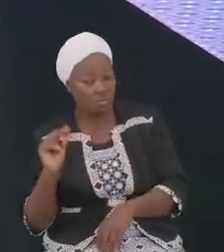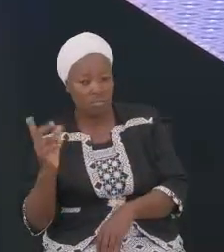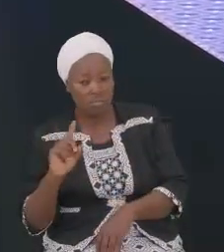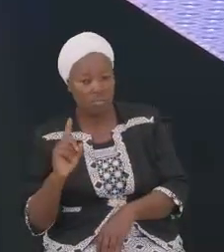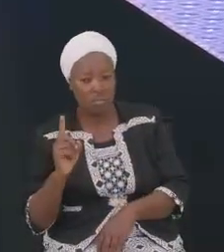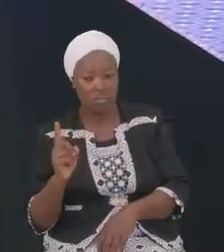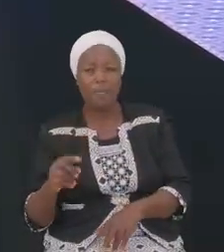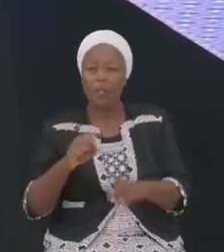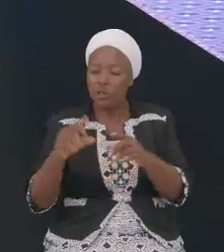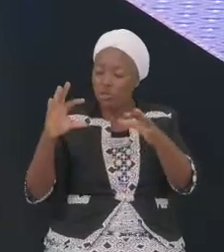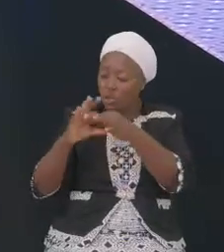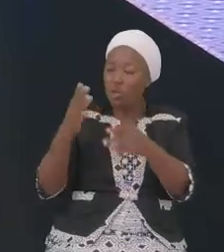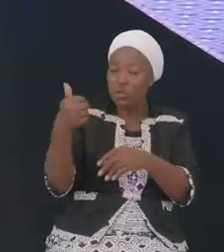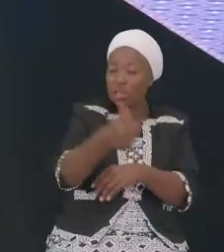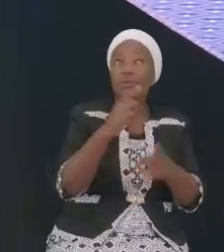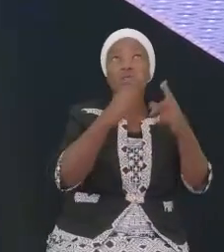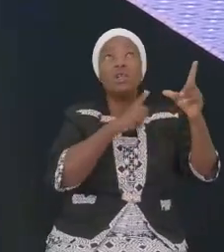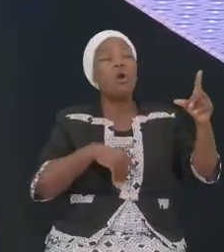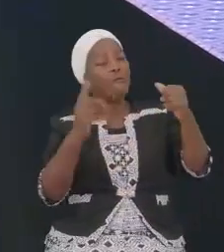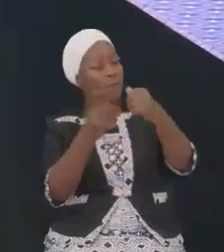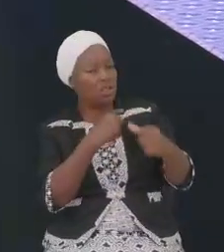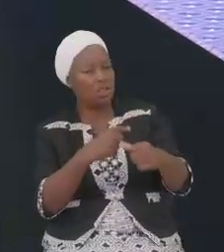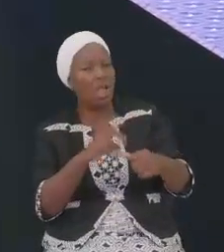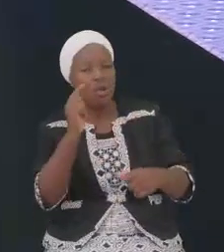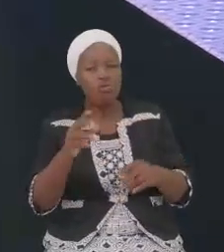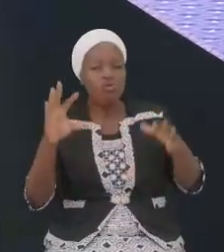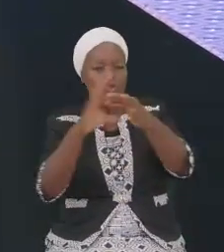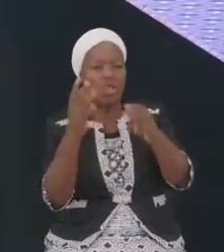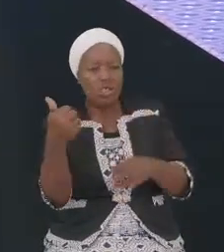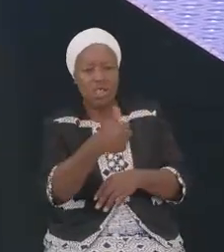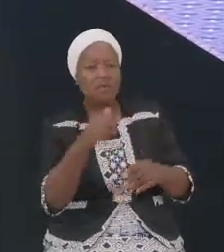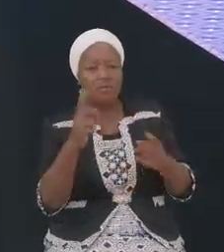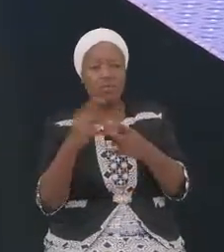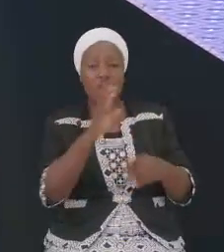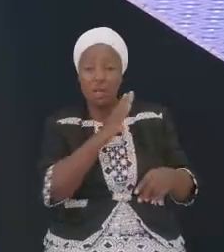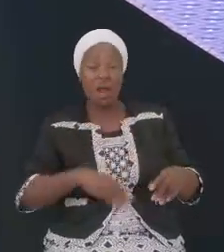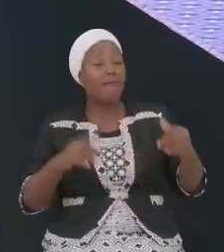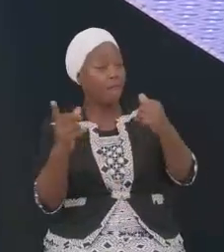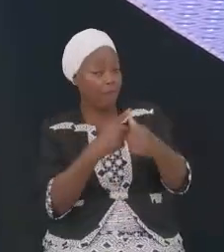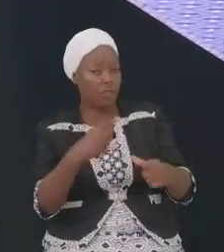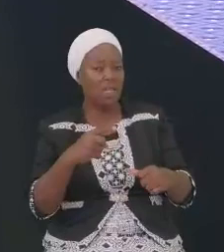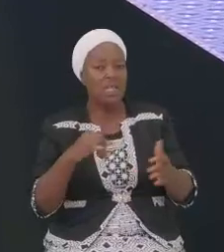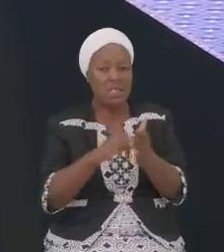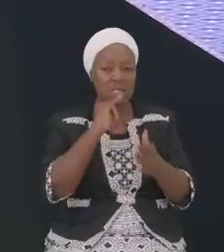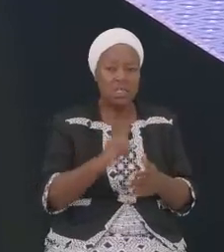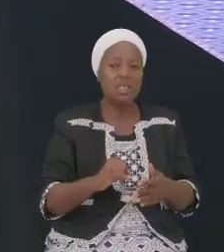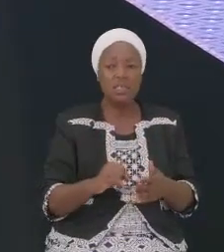join yourself to the Lord first. You join yourself to Christ first. His salvation becomes a reality in